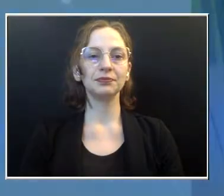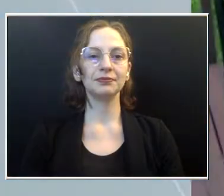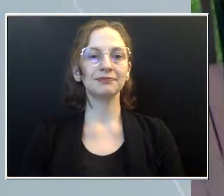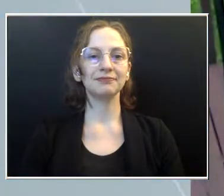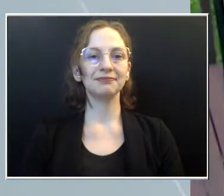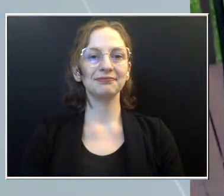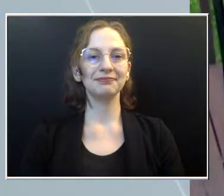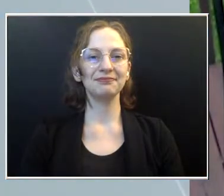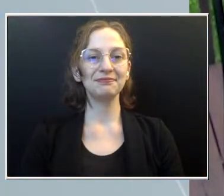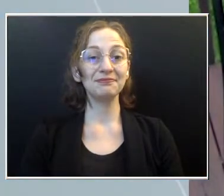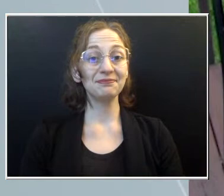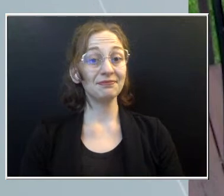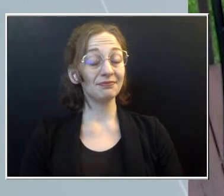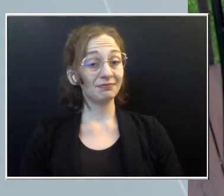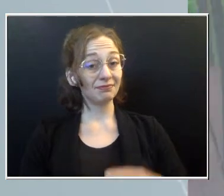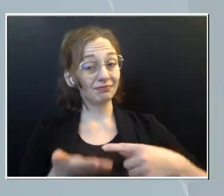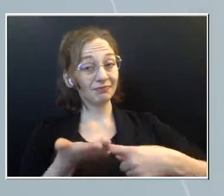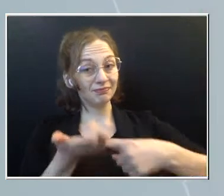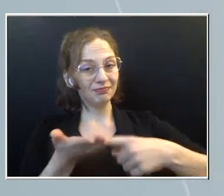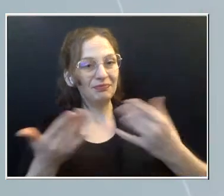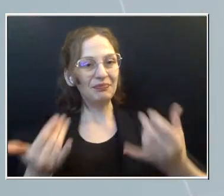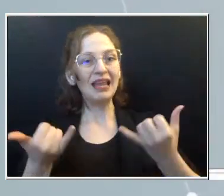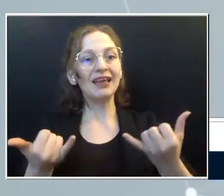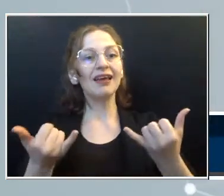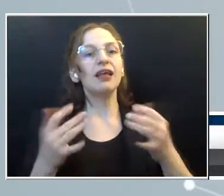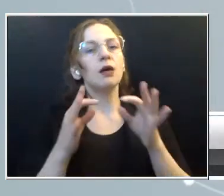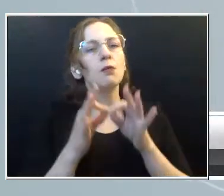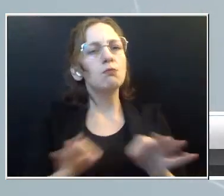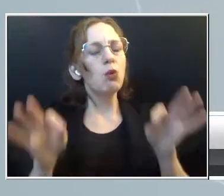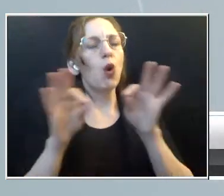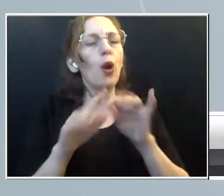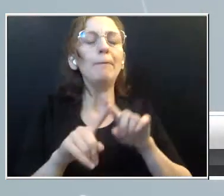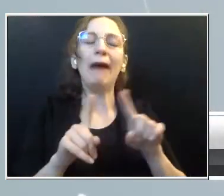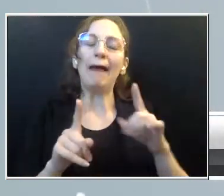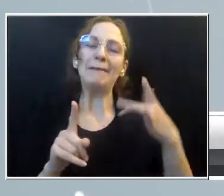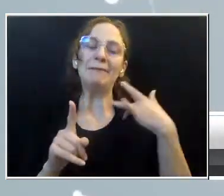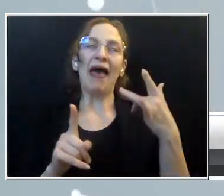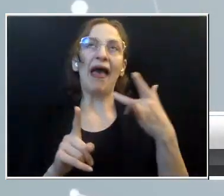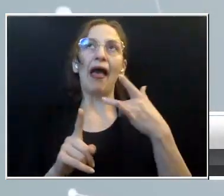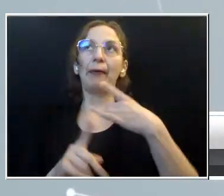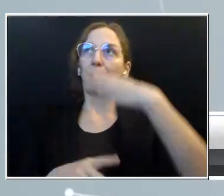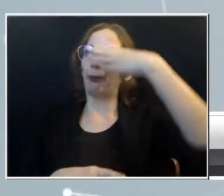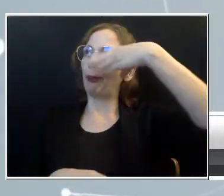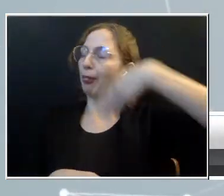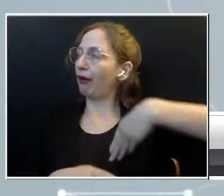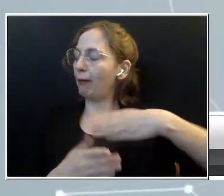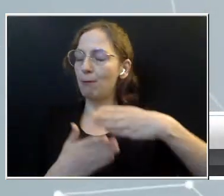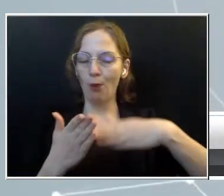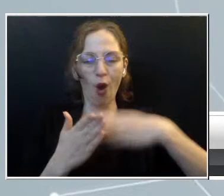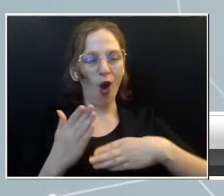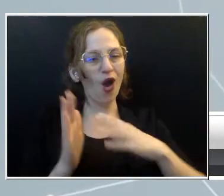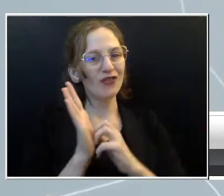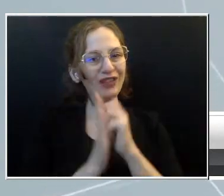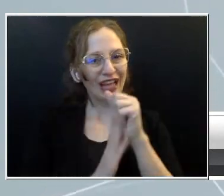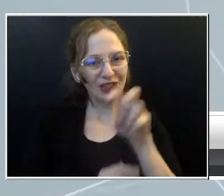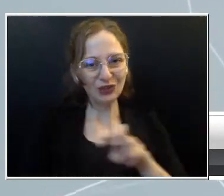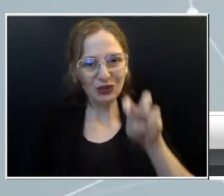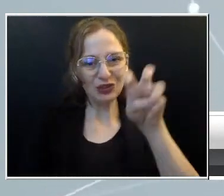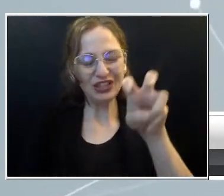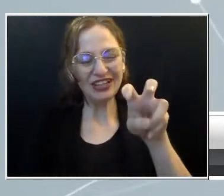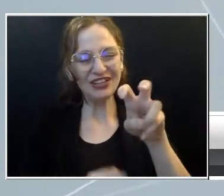Coming up today, the important but often overlooked step in the cancer journey, regaining your self-esteem, your body image,